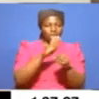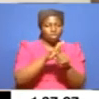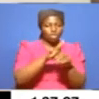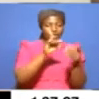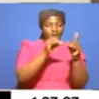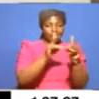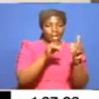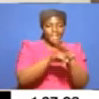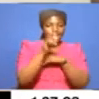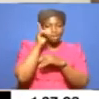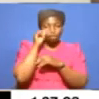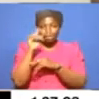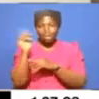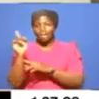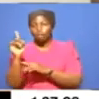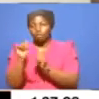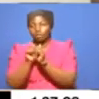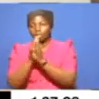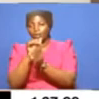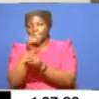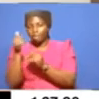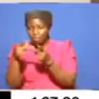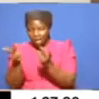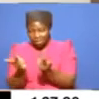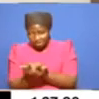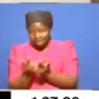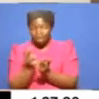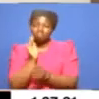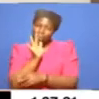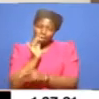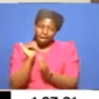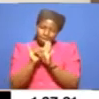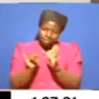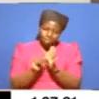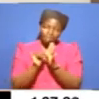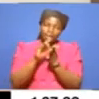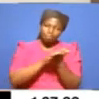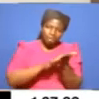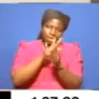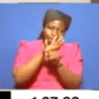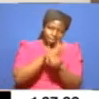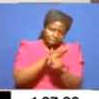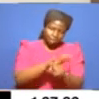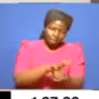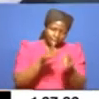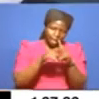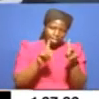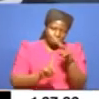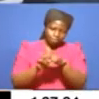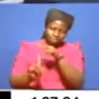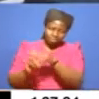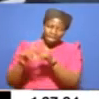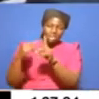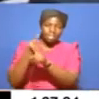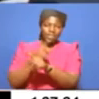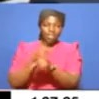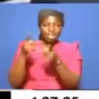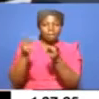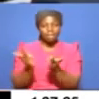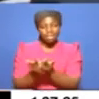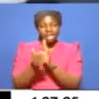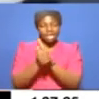and other places. The identity-based discrimination that is beginning to show up in various places. Experts want